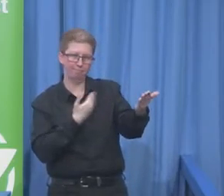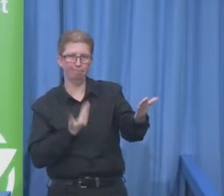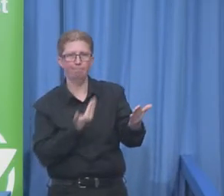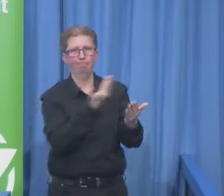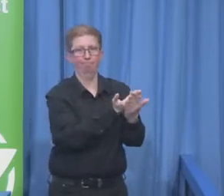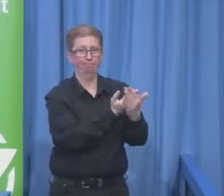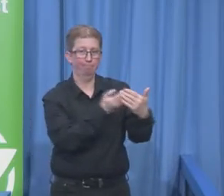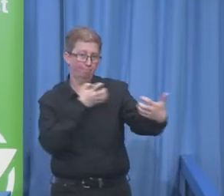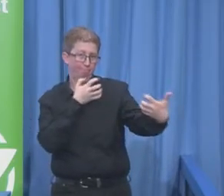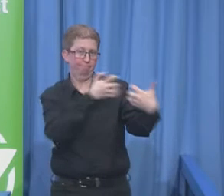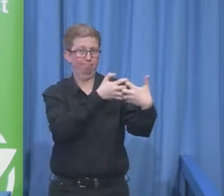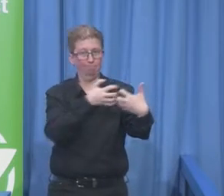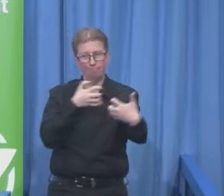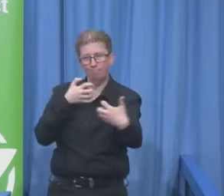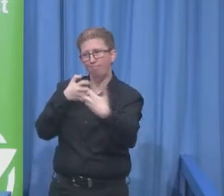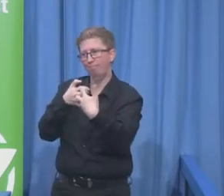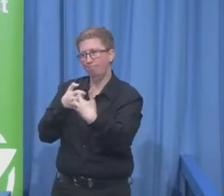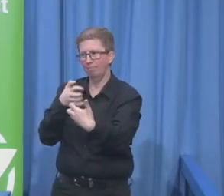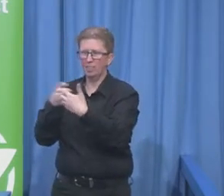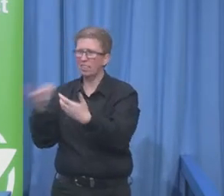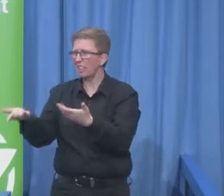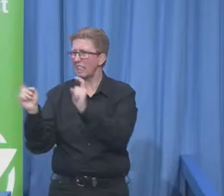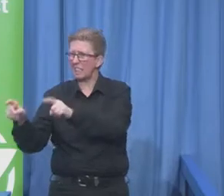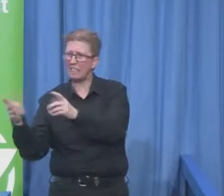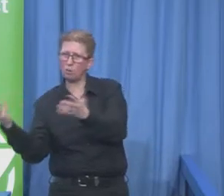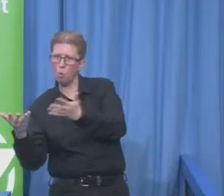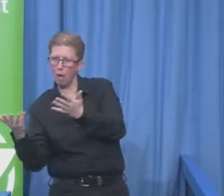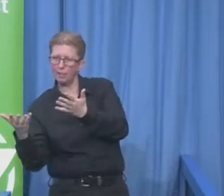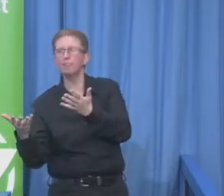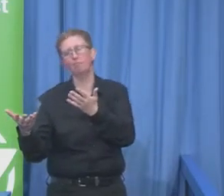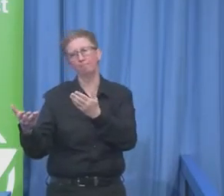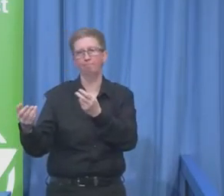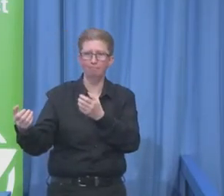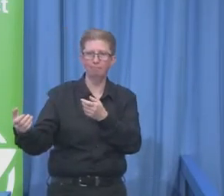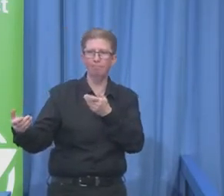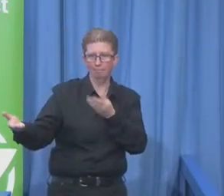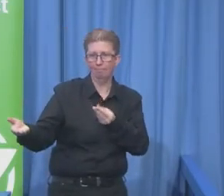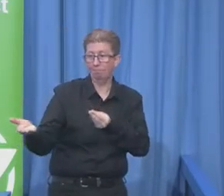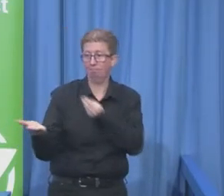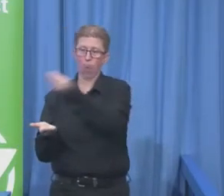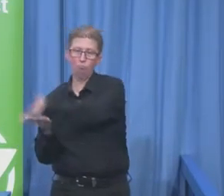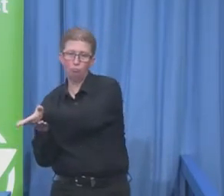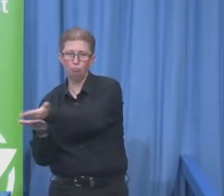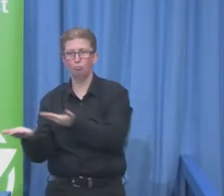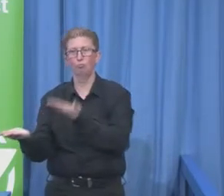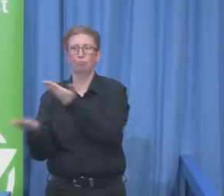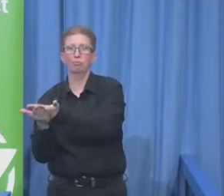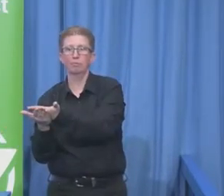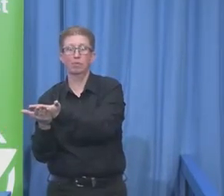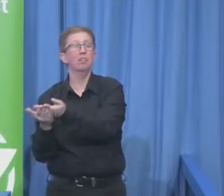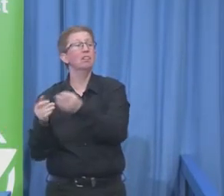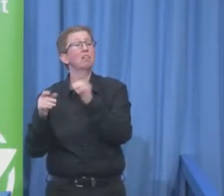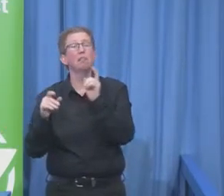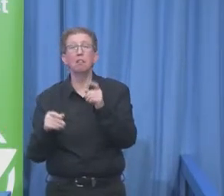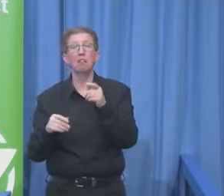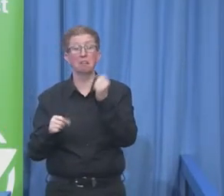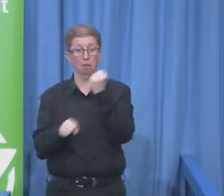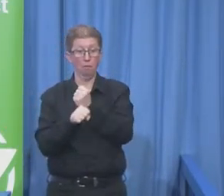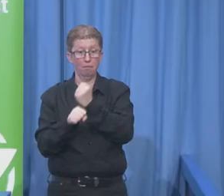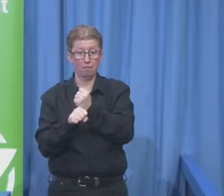of working at the workplace. The infrastructure is readily available. There is readiness created for employing people with disabilities.